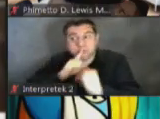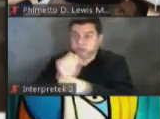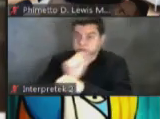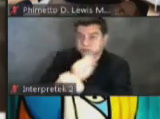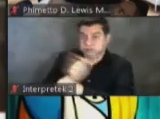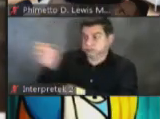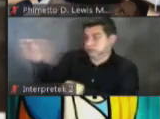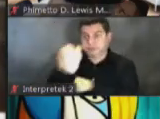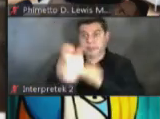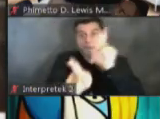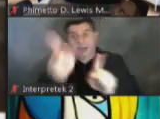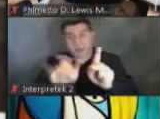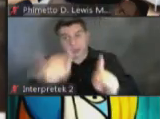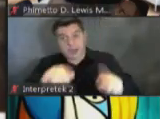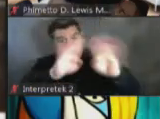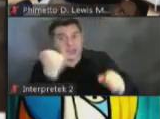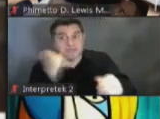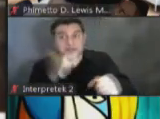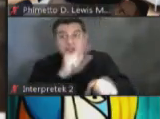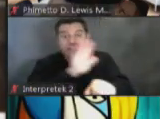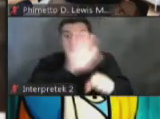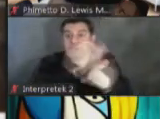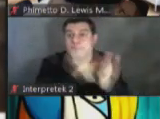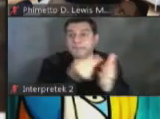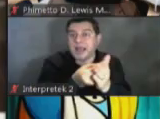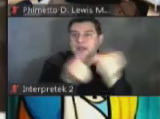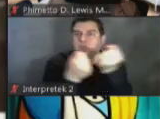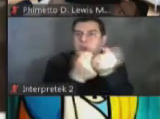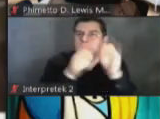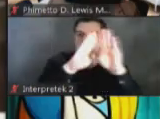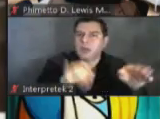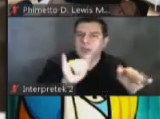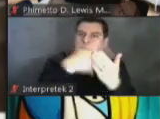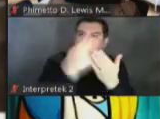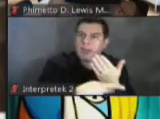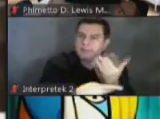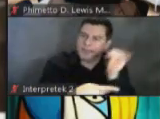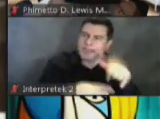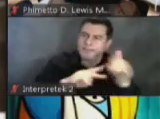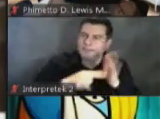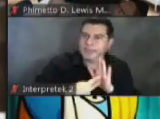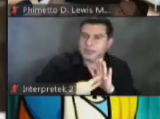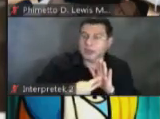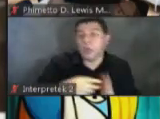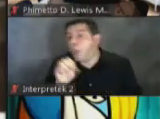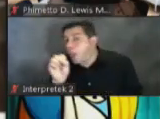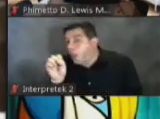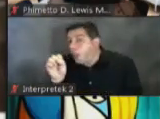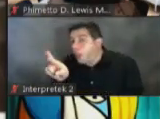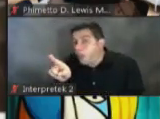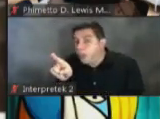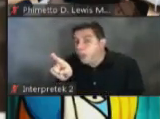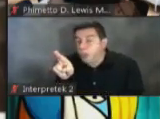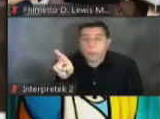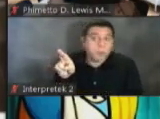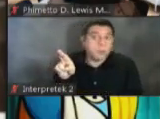the housing program, or there's the money spent to print out the